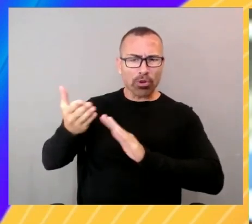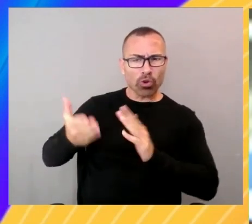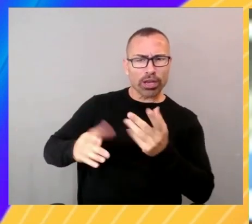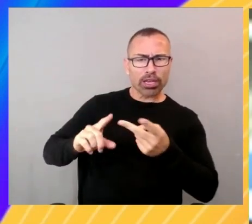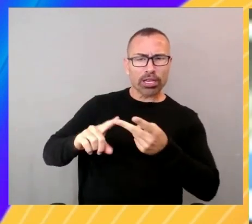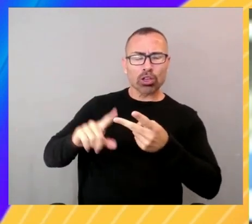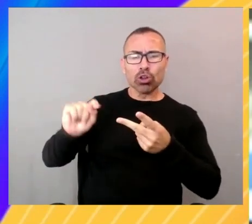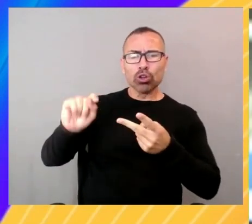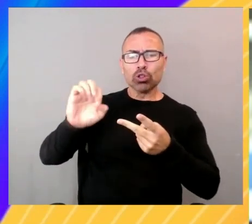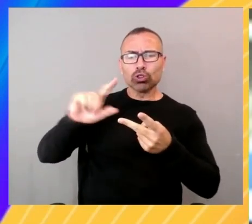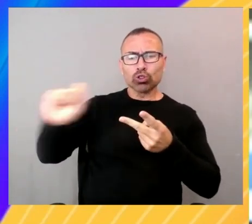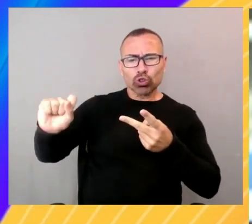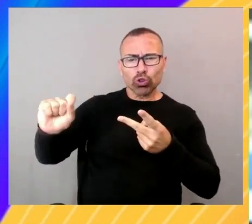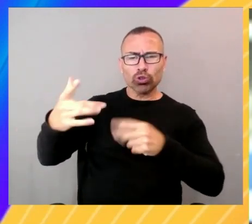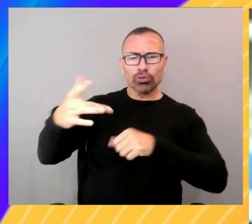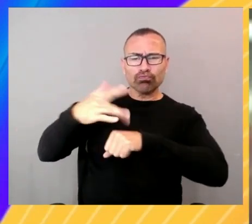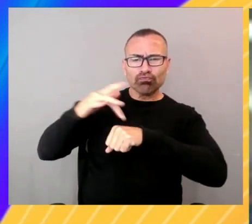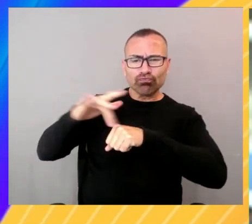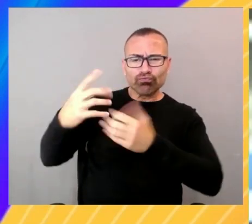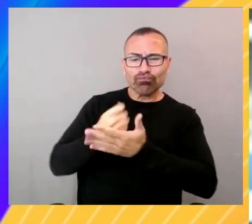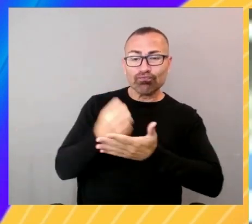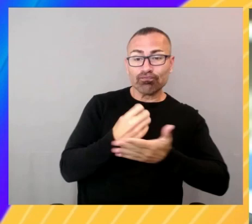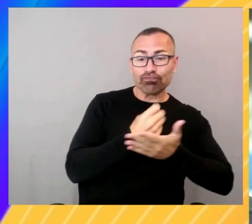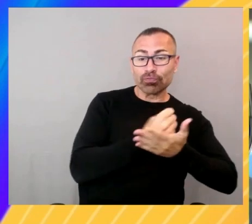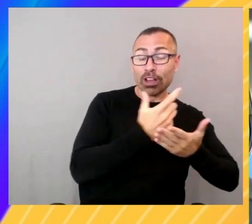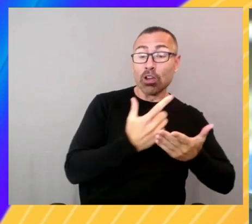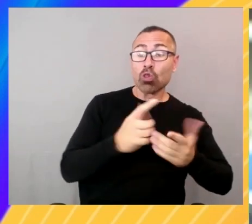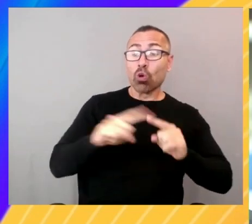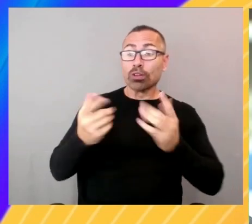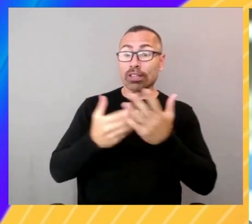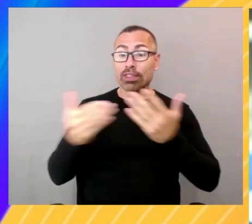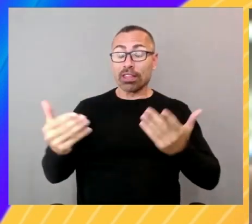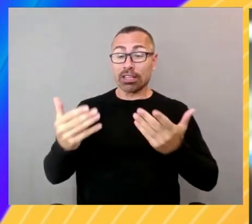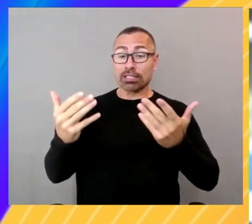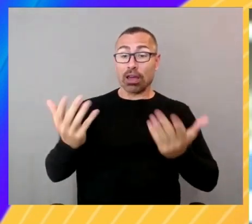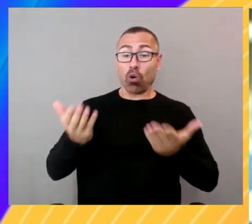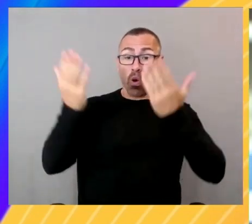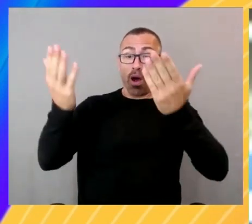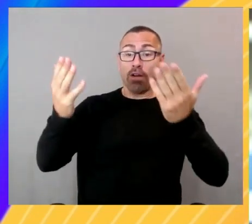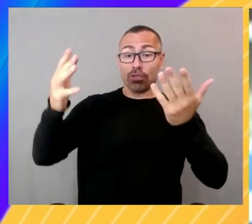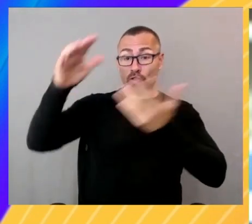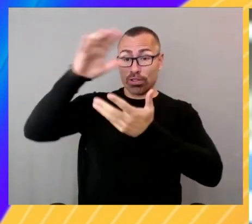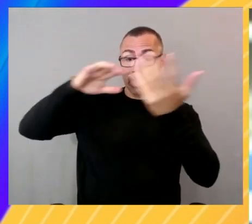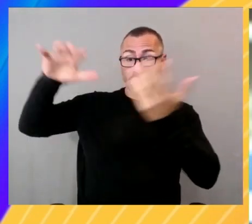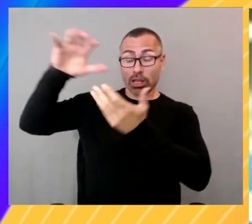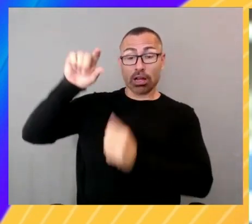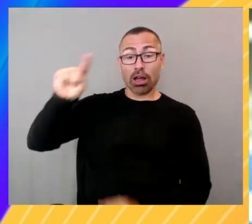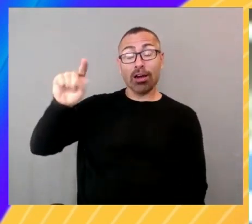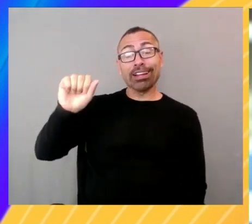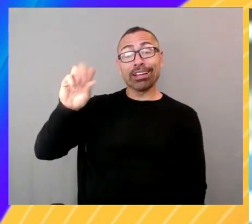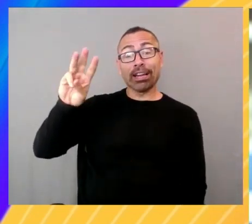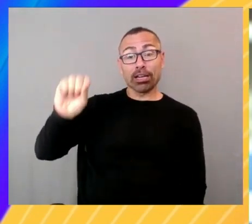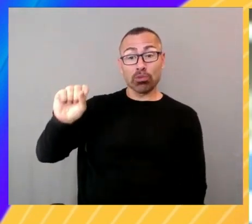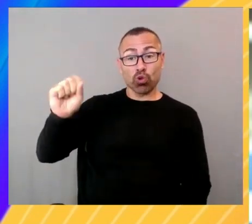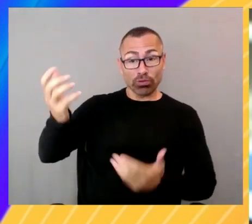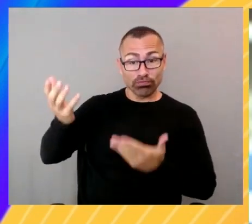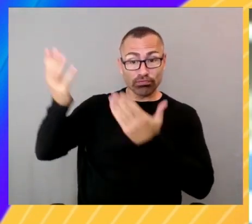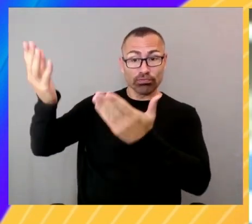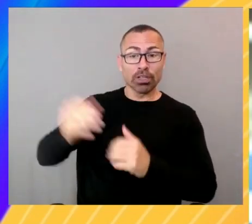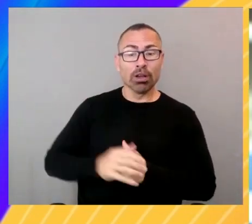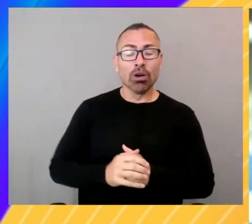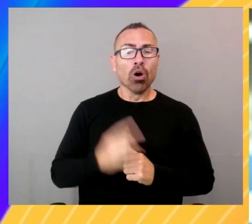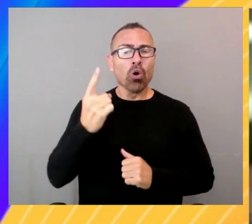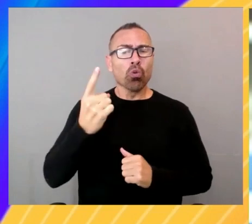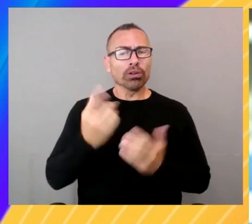things, it's the process and the technology side. One of the first things that our customers should be thinking about modernizing is they go and